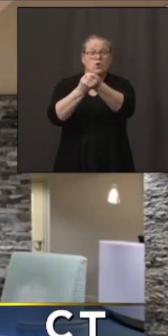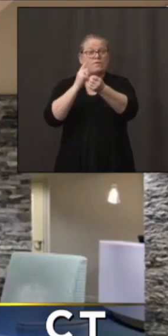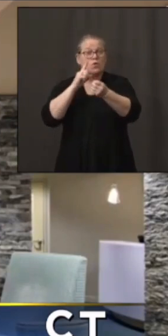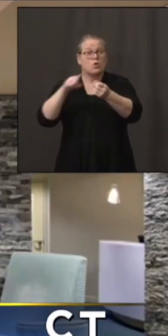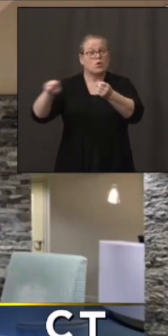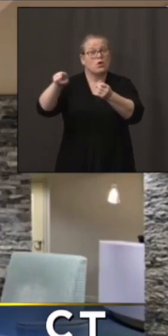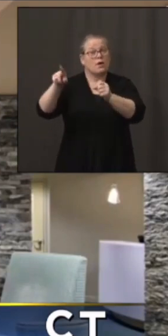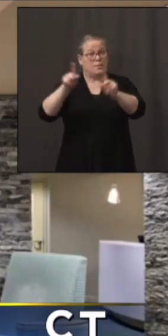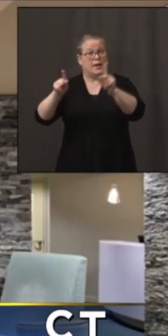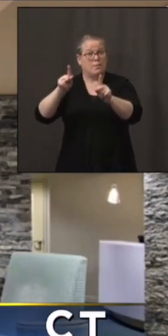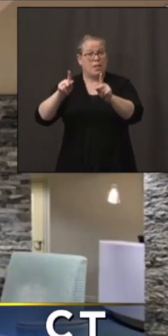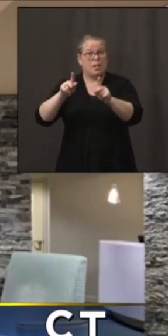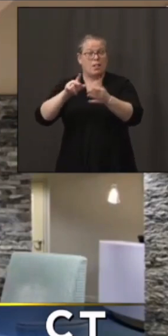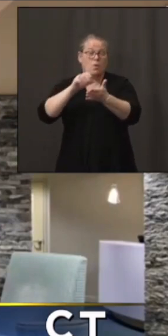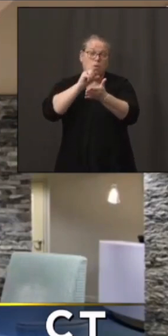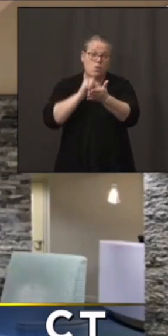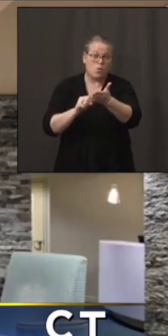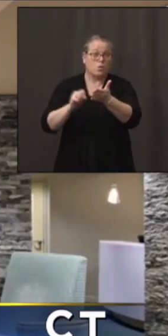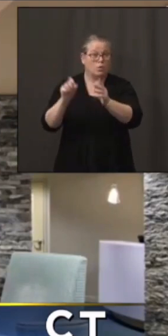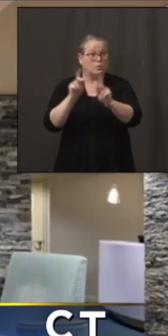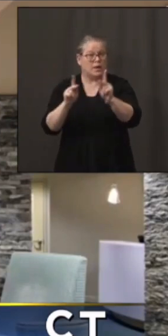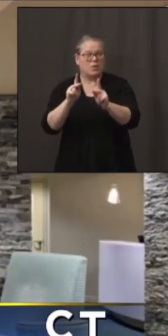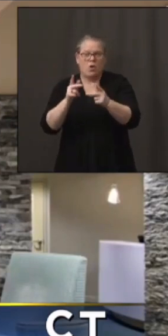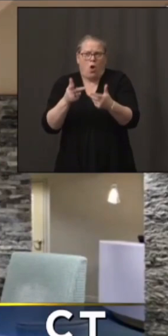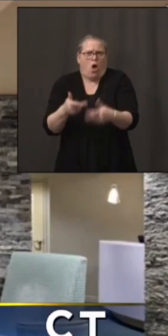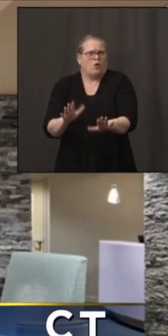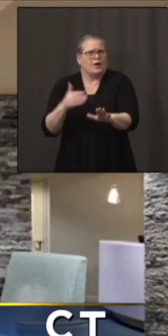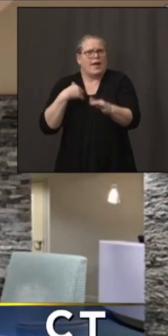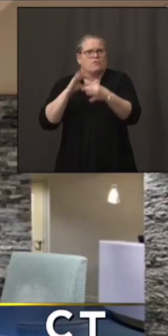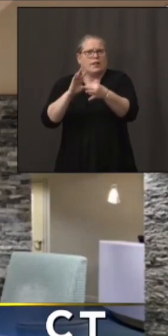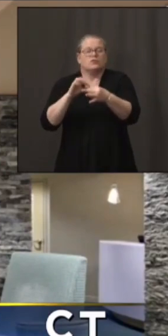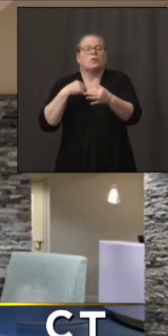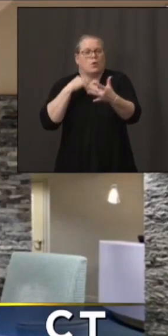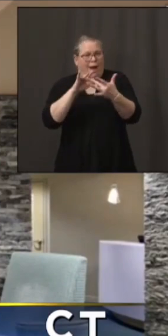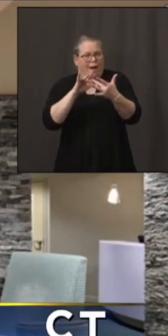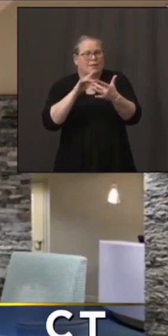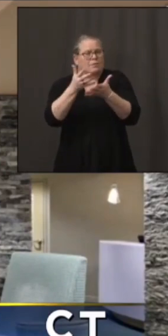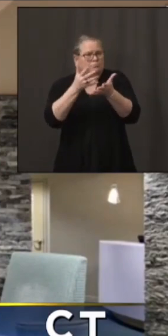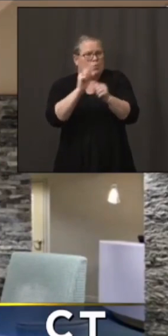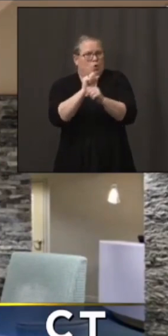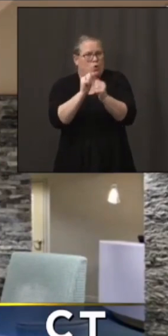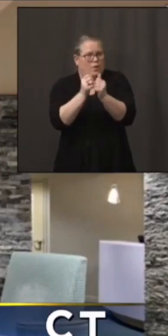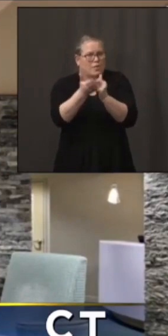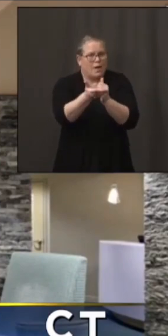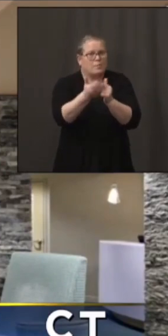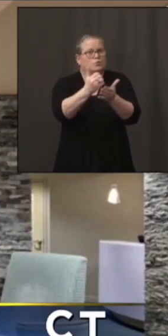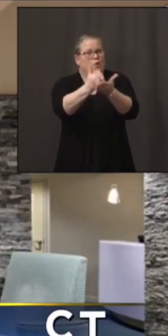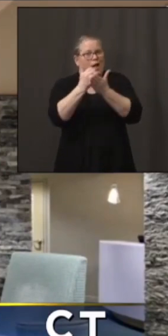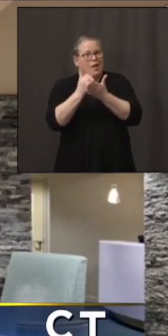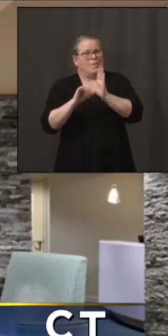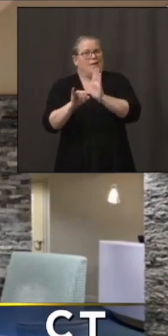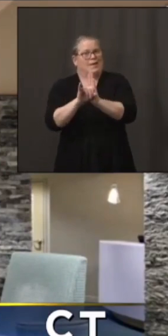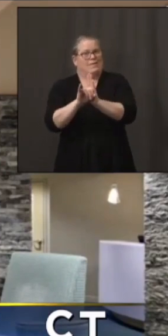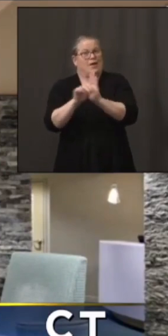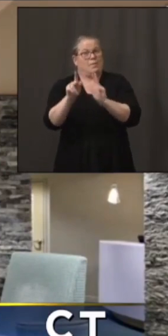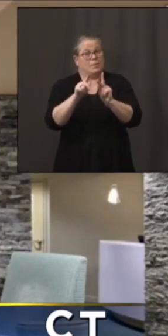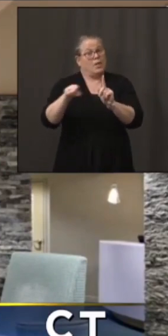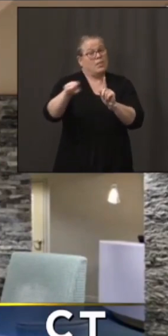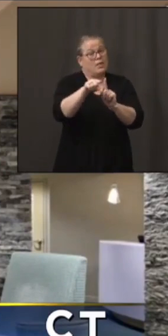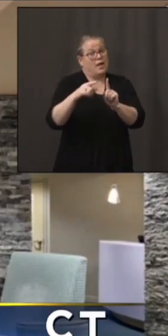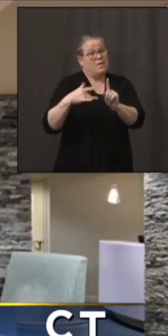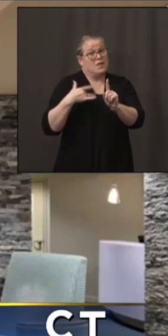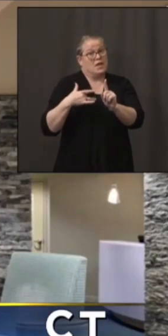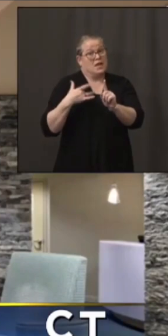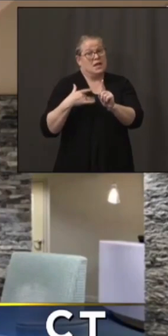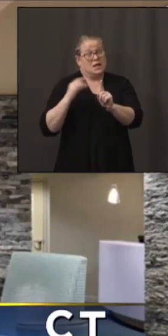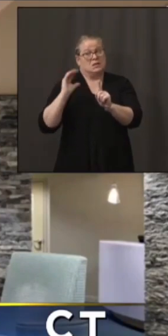populations. So they have existing relationships. We're working closely with them. So they'll identify individuals they believe who